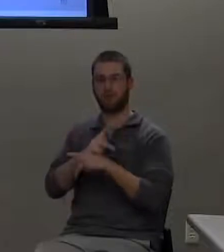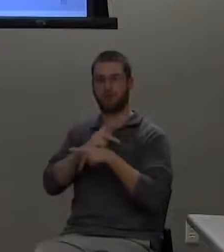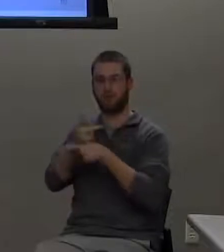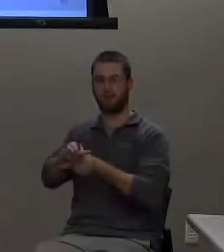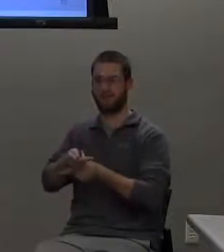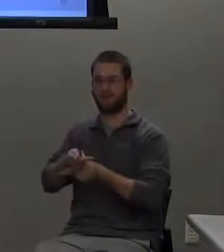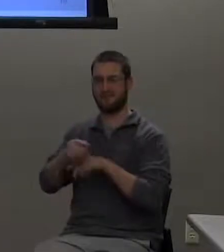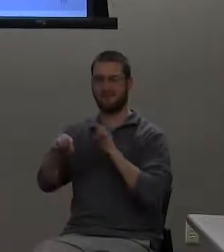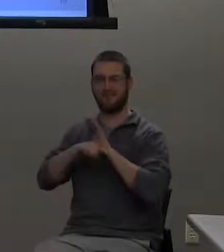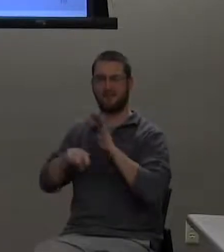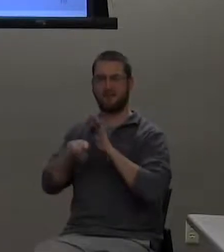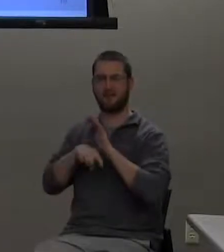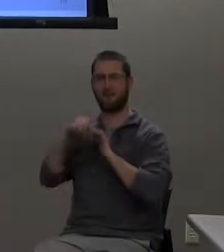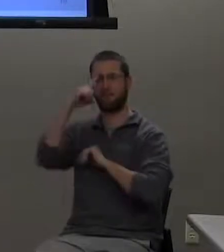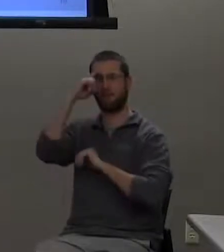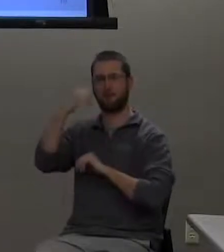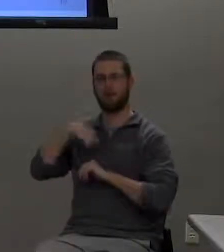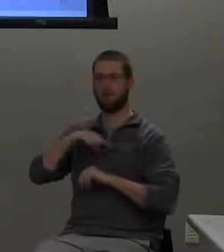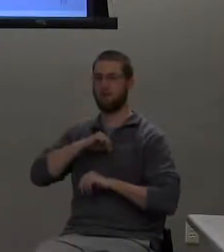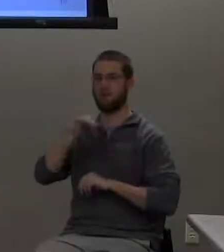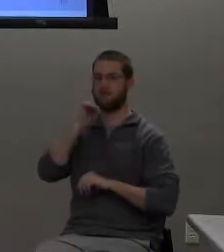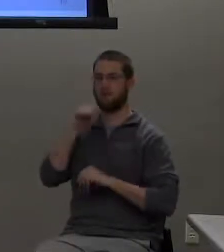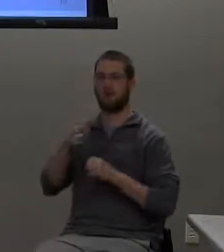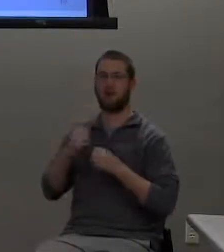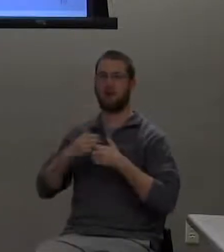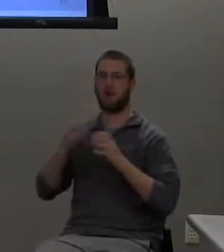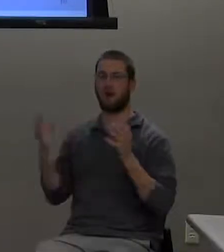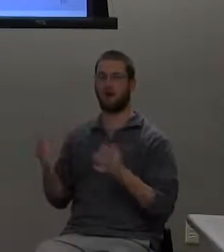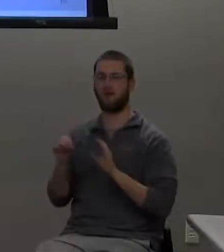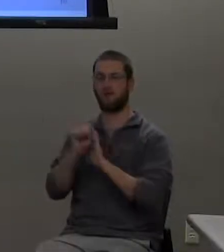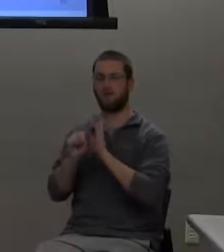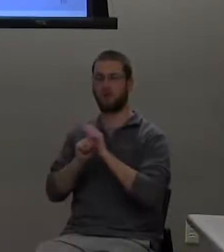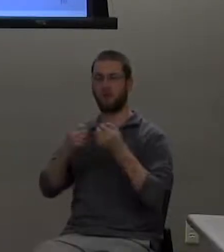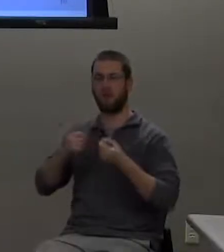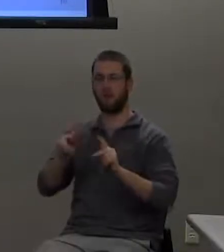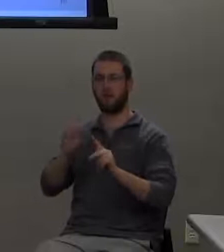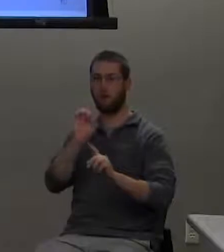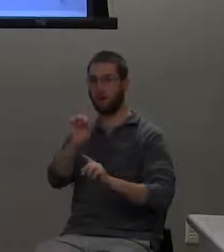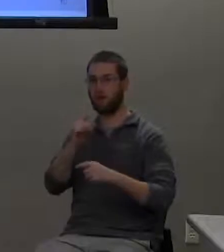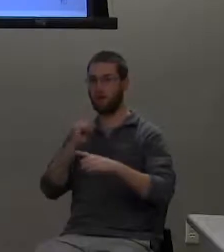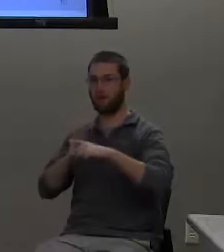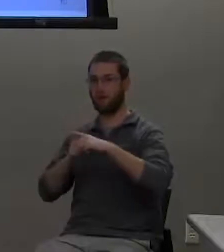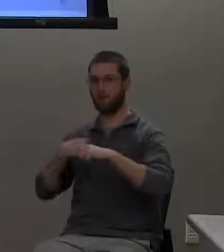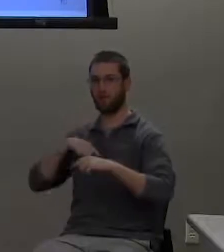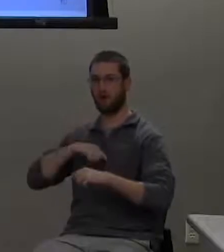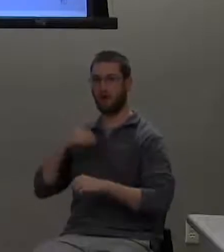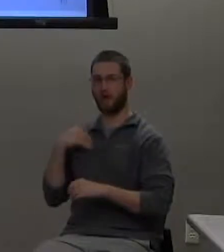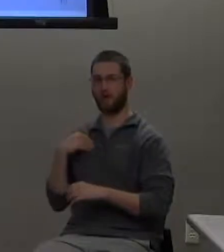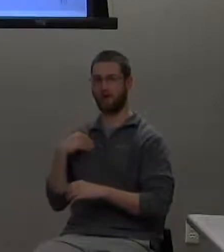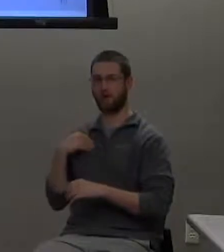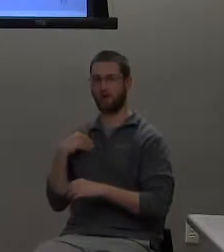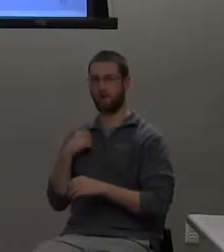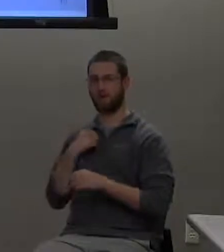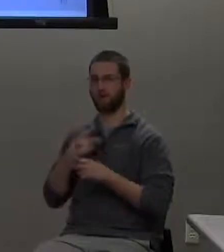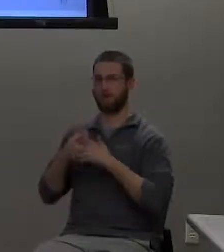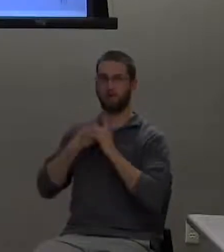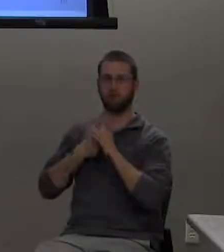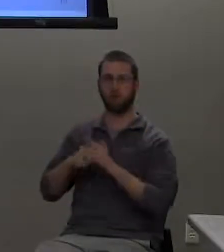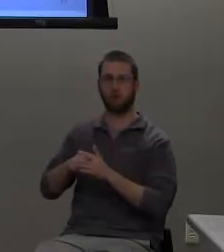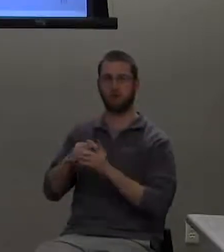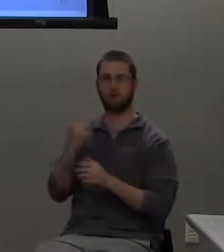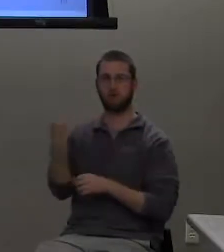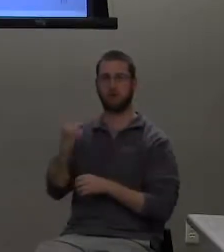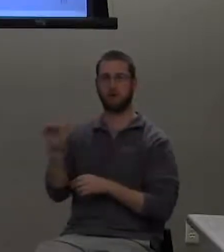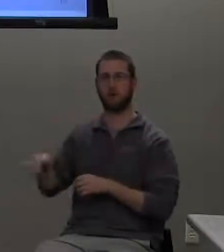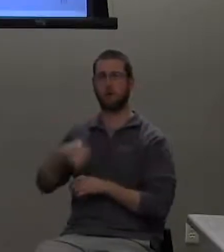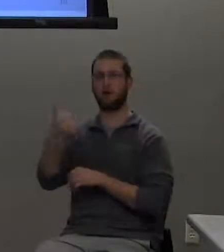That is a negative from the standpoint of we're likely not going to get a whole lot of state opportunity, but it's a positive of there's an opportunity we have to jump on something that very few other